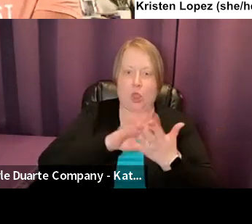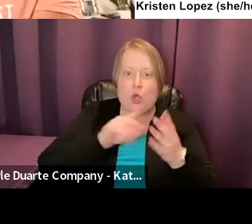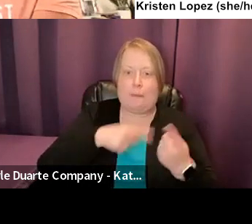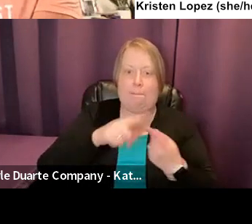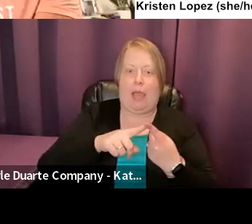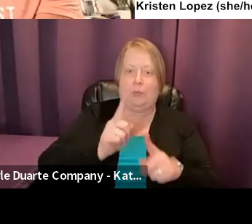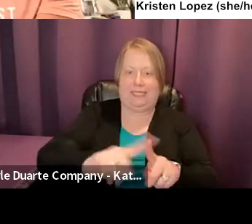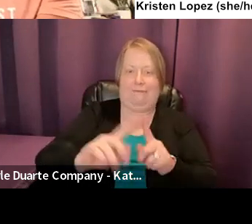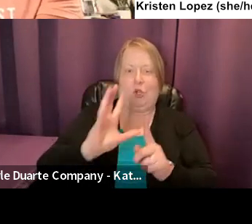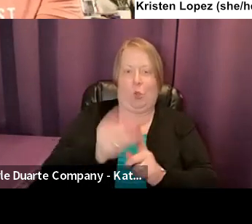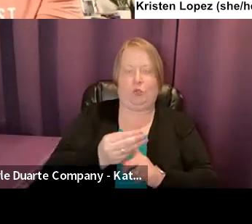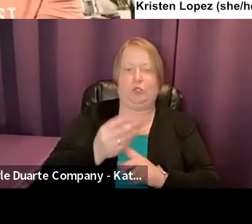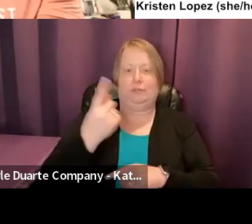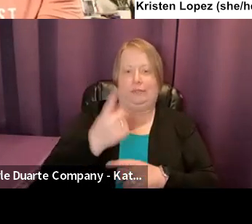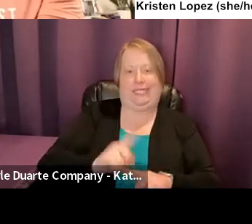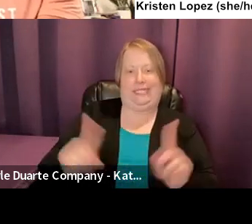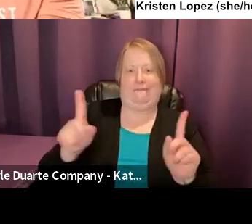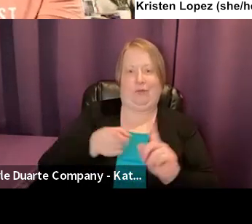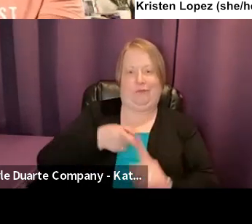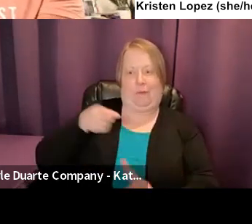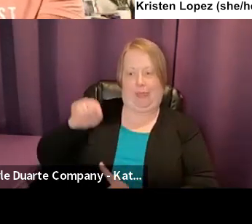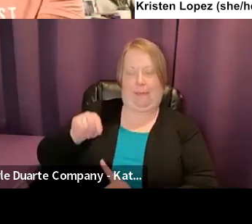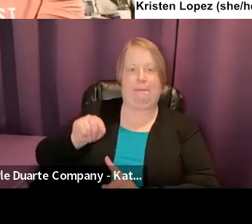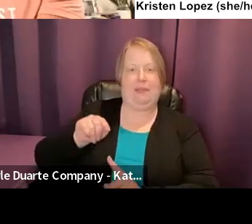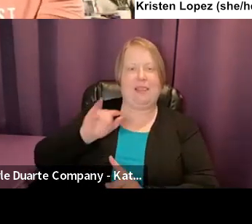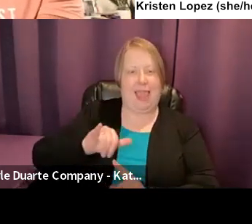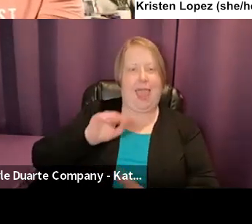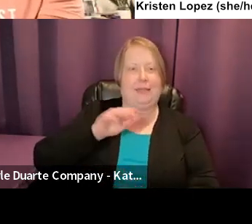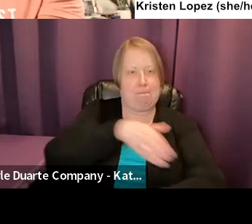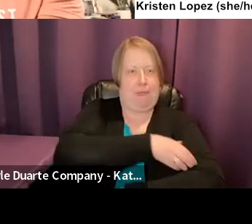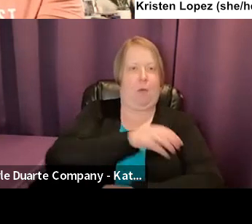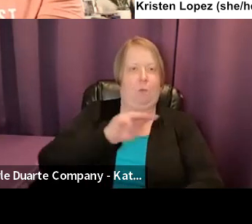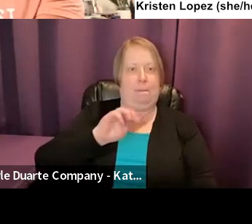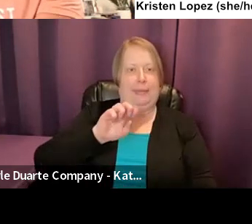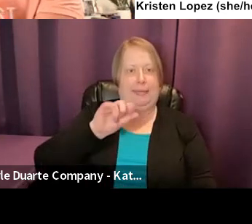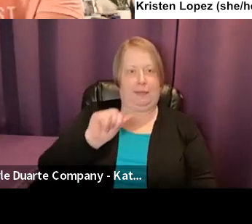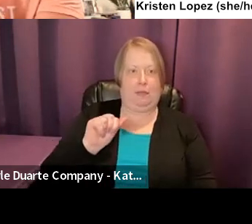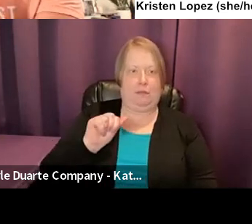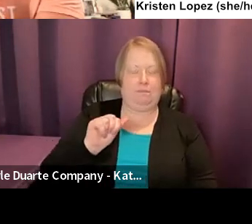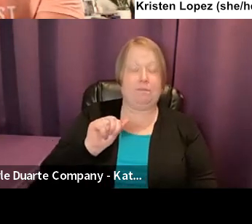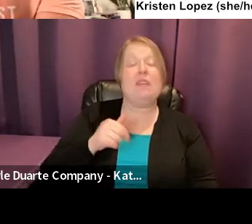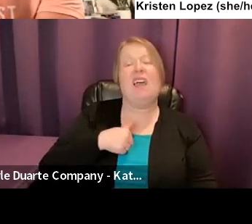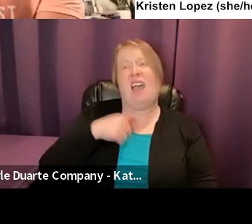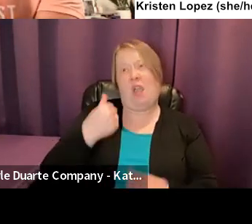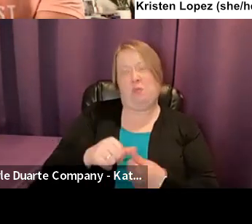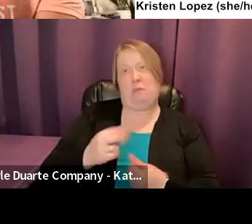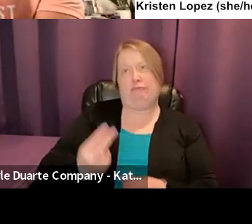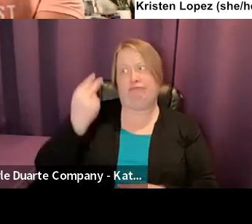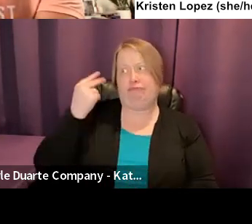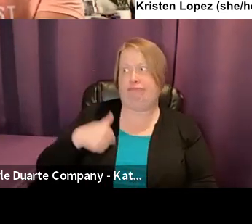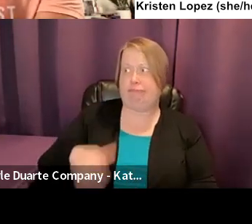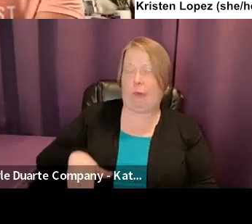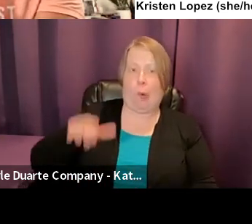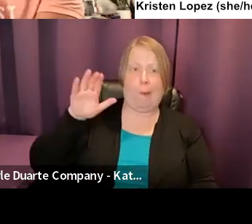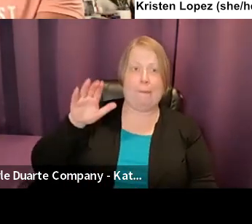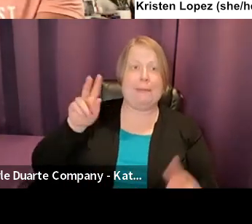them. You know, media has that power. You know, and I remember growing up and people